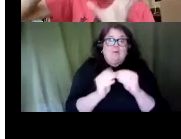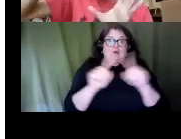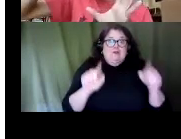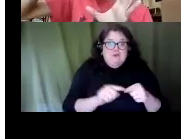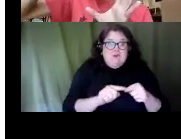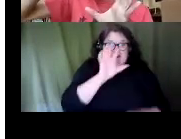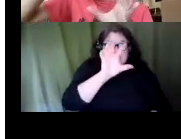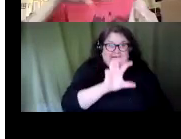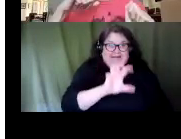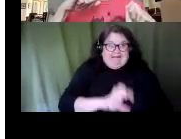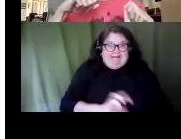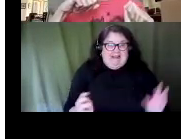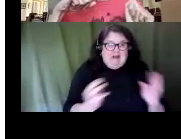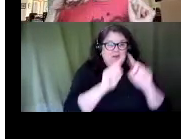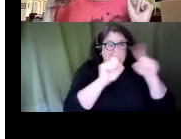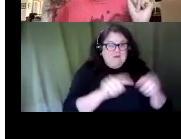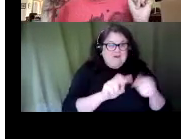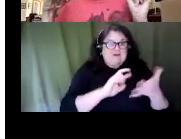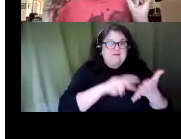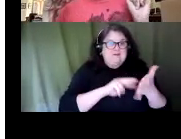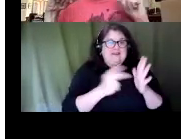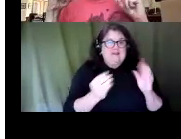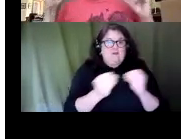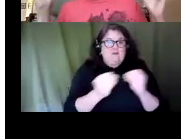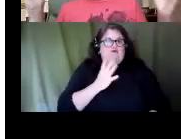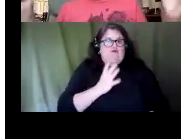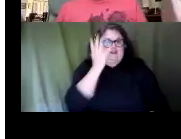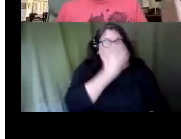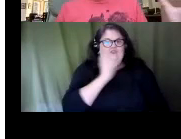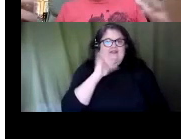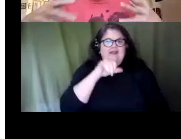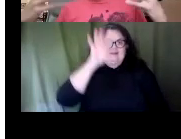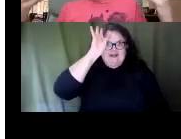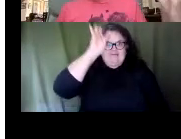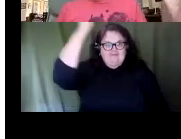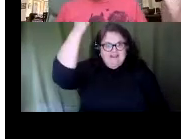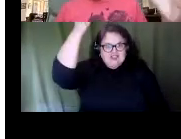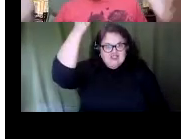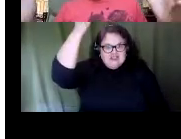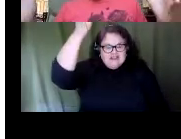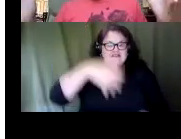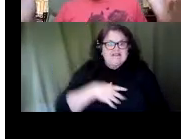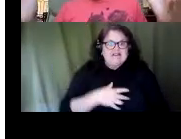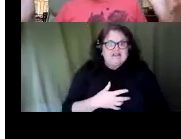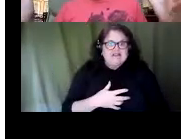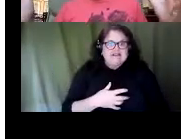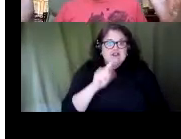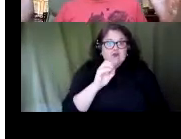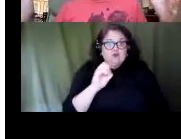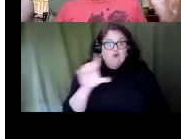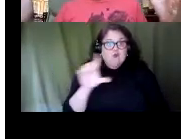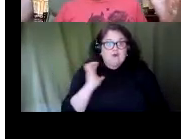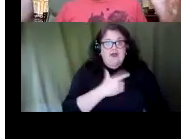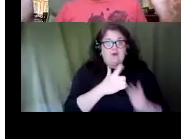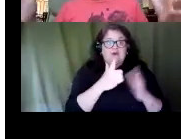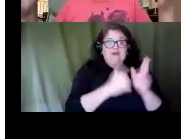more squares there are, the more official it looks. But this is the invention, fabricated tool that our legal system